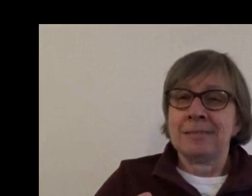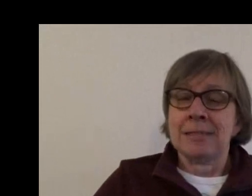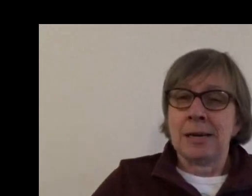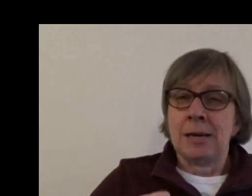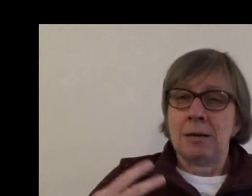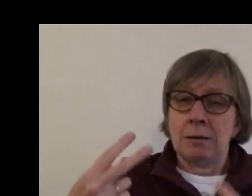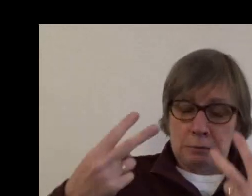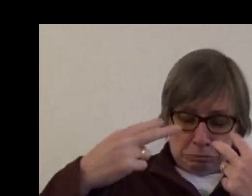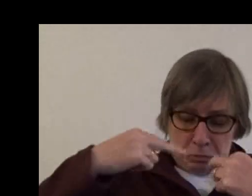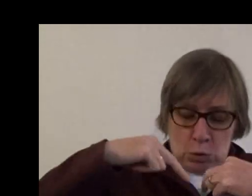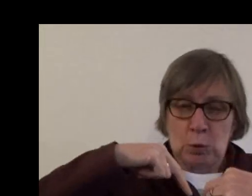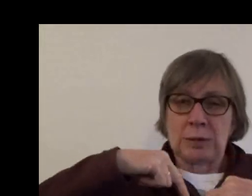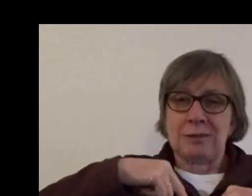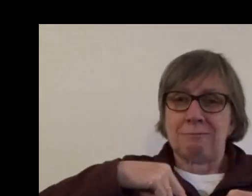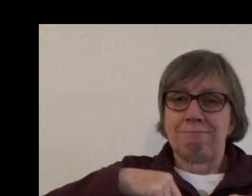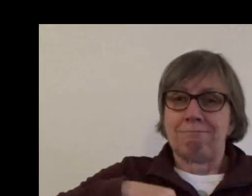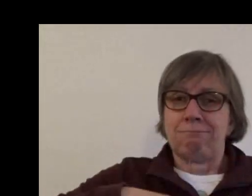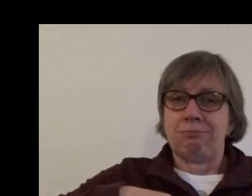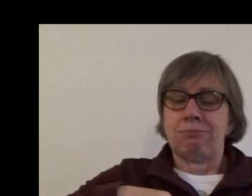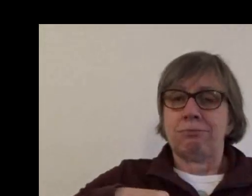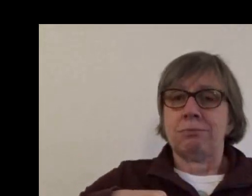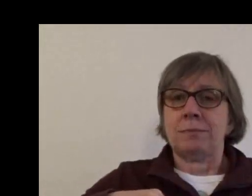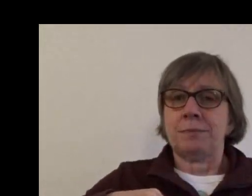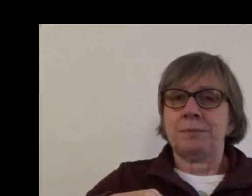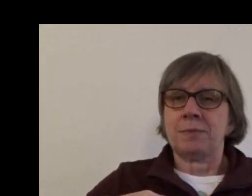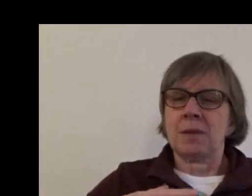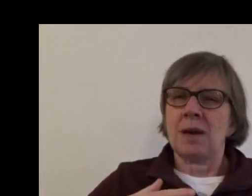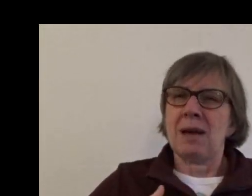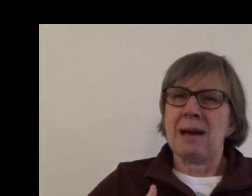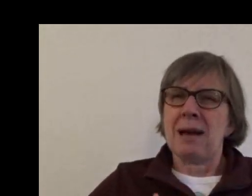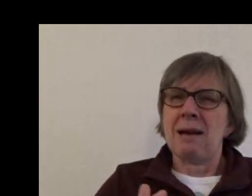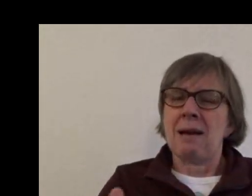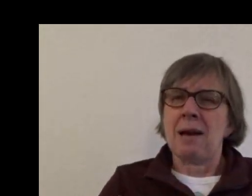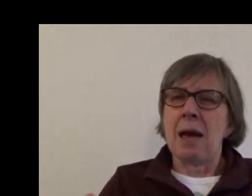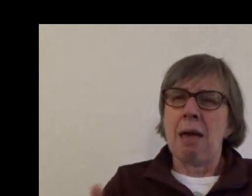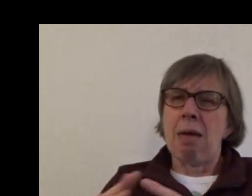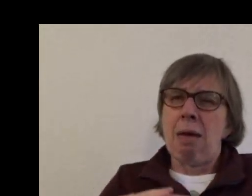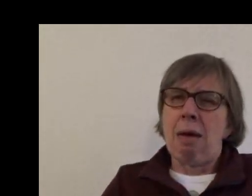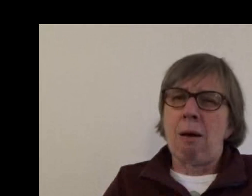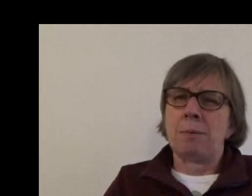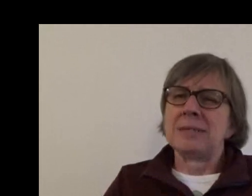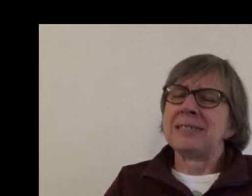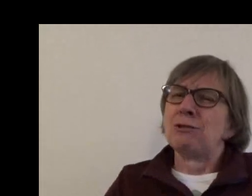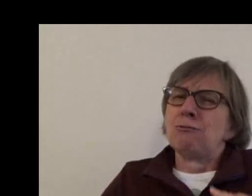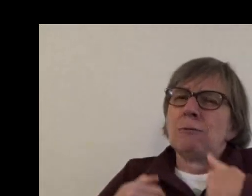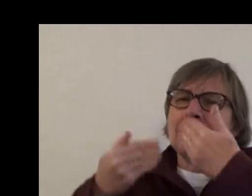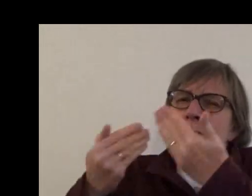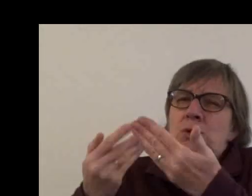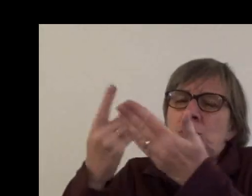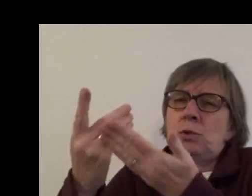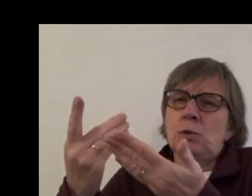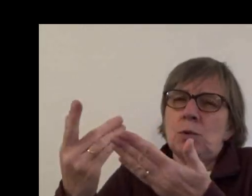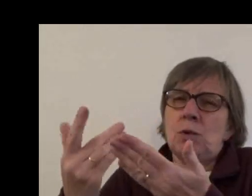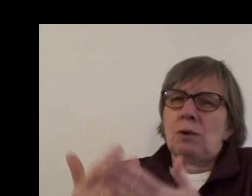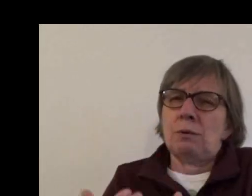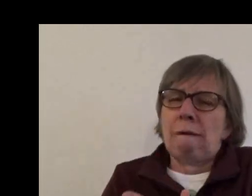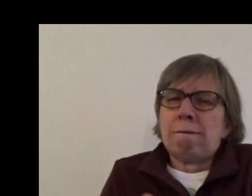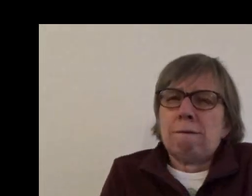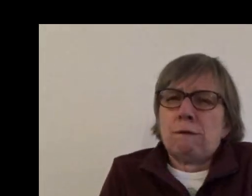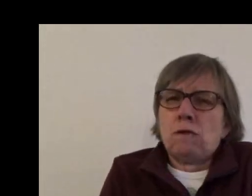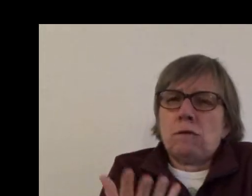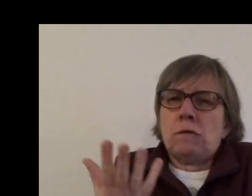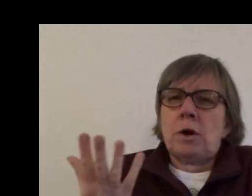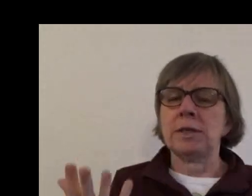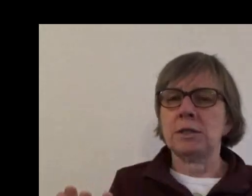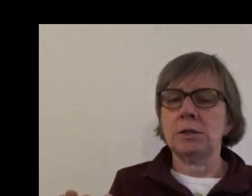those areas that you just want to work in, Lord. Help us to just surrender those areas to you afresh. And